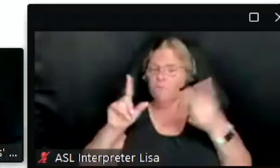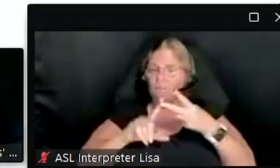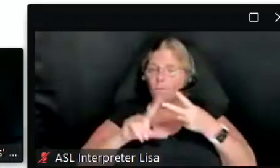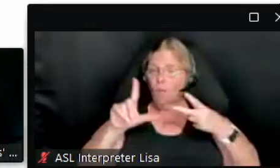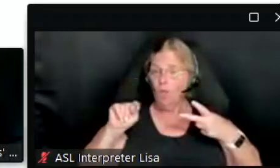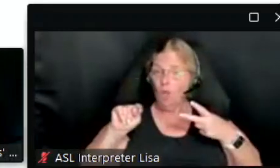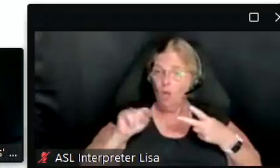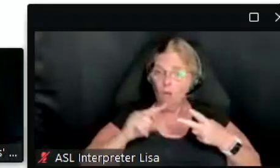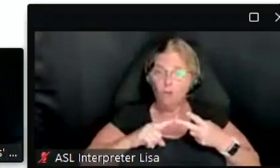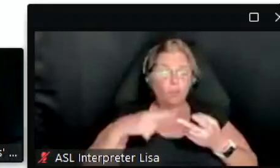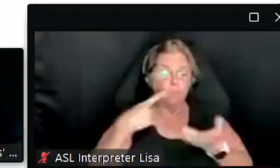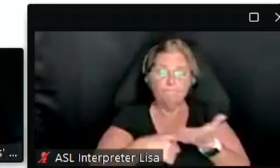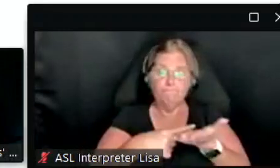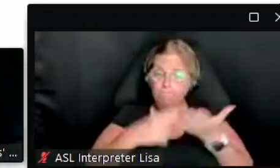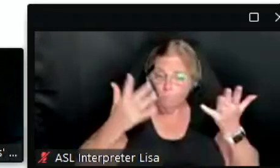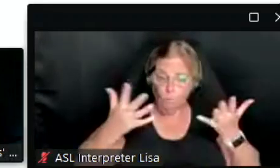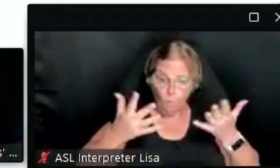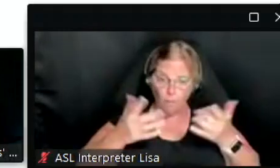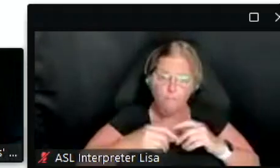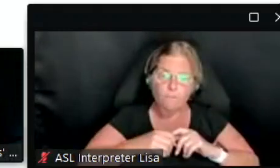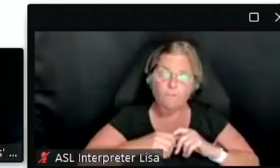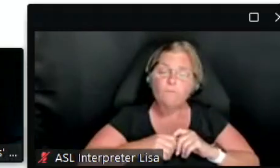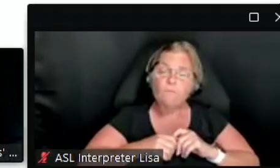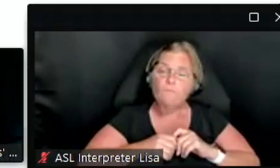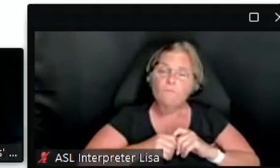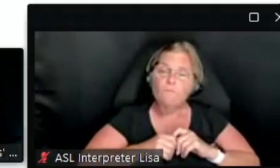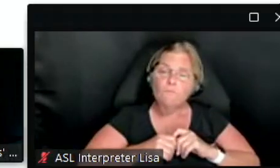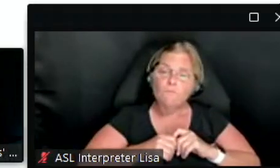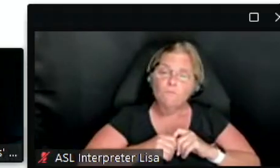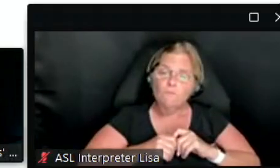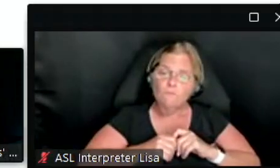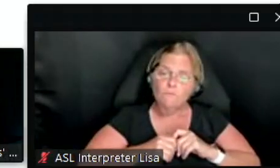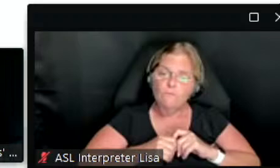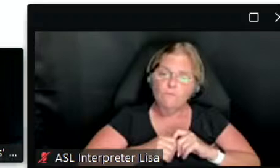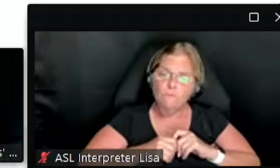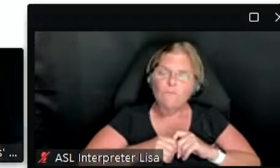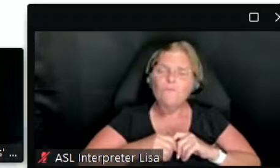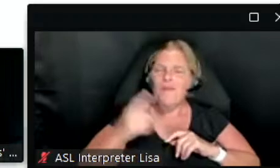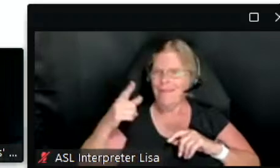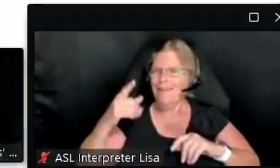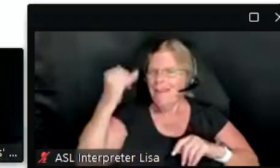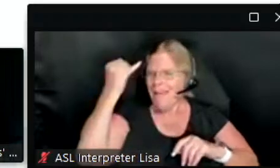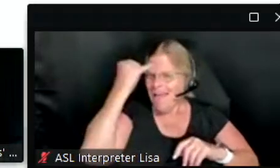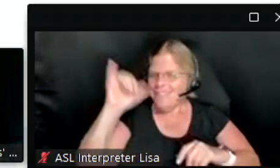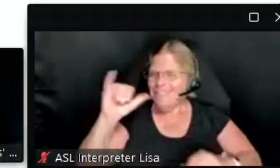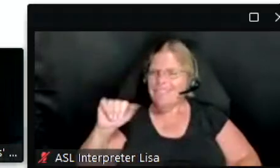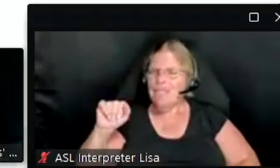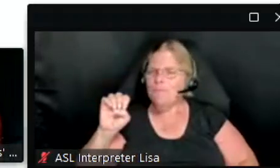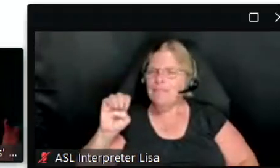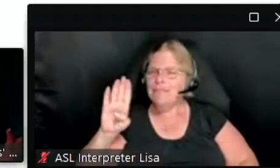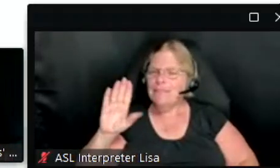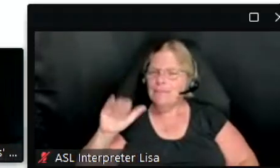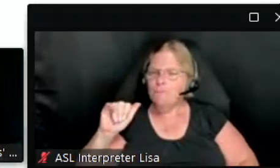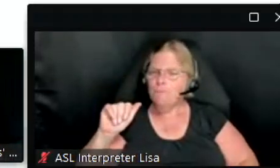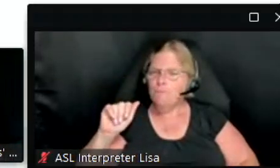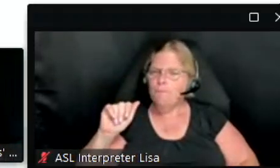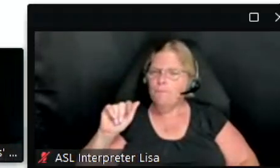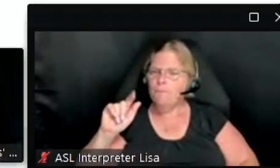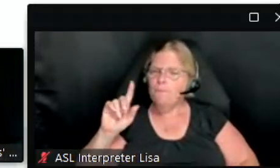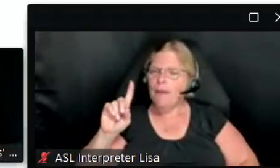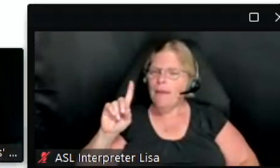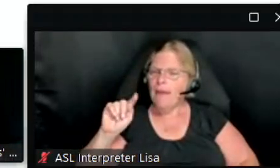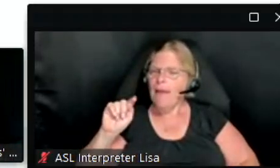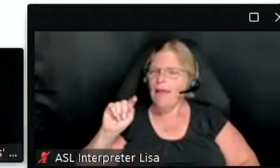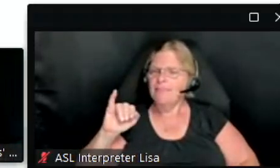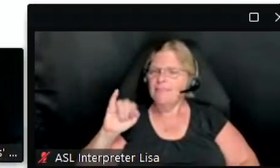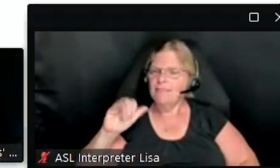strategies is those, what are the, I liked the along the lines of the sabbatical, right? What are those kind of soft skills